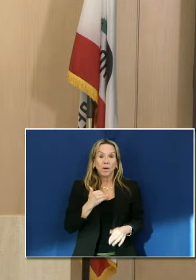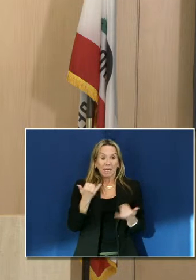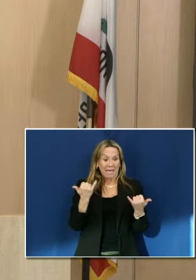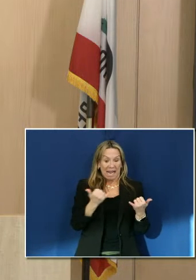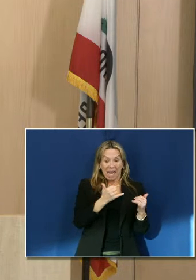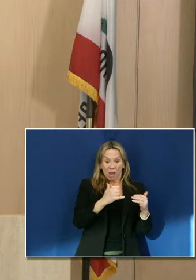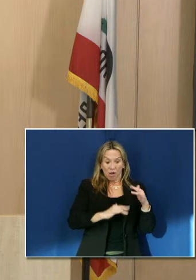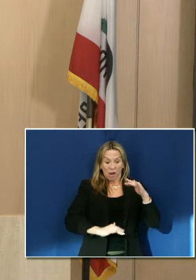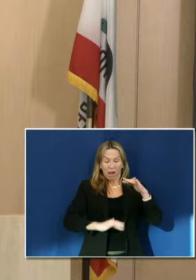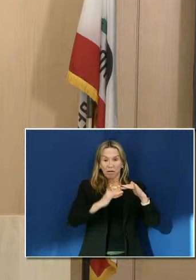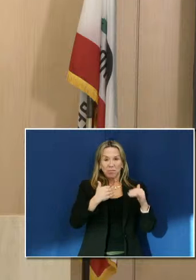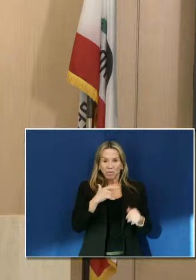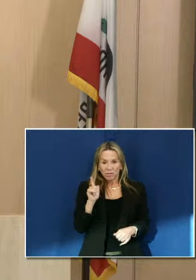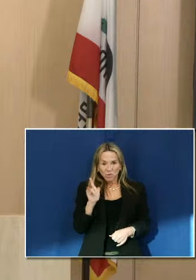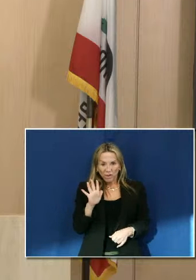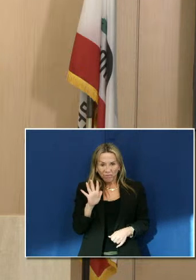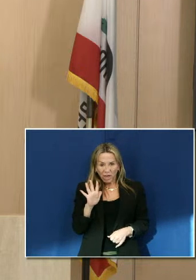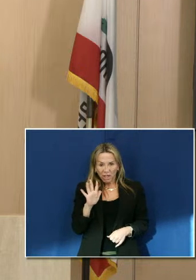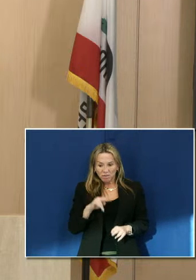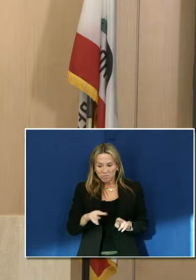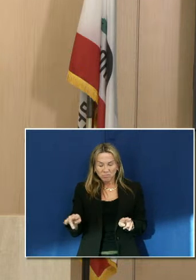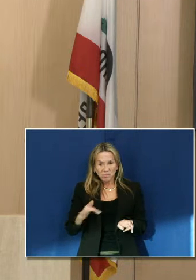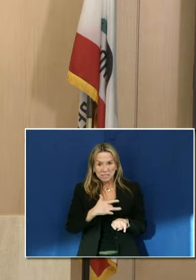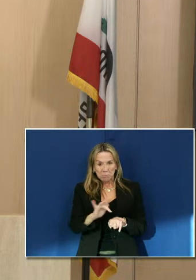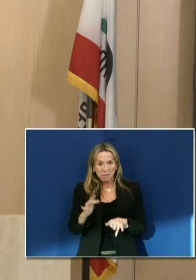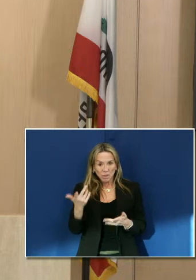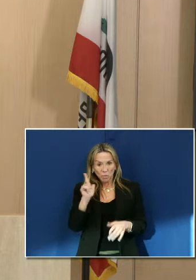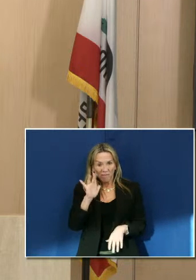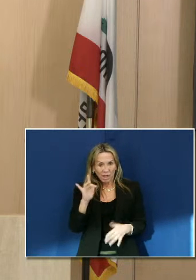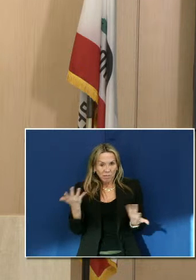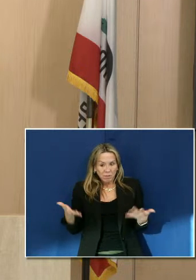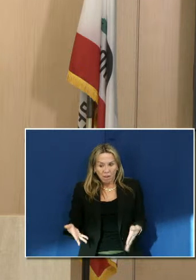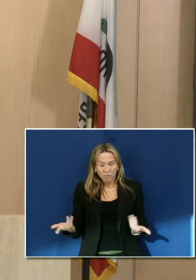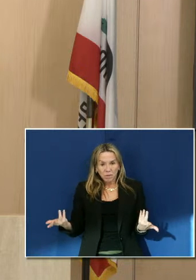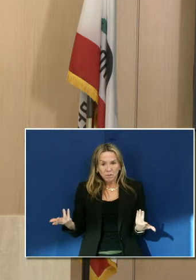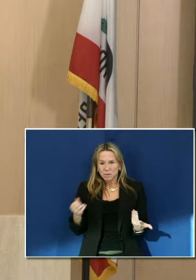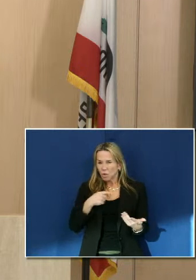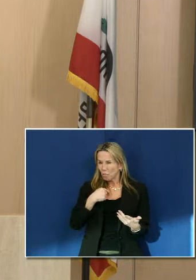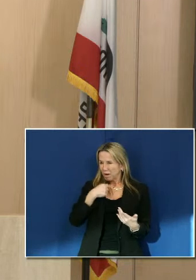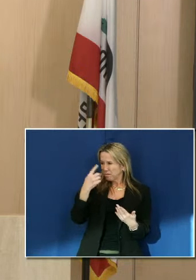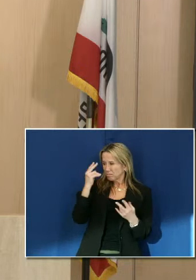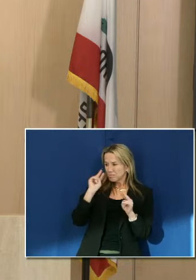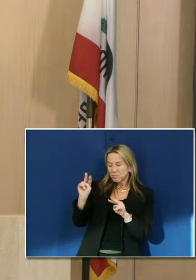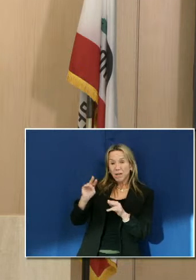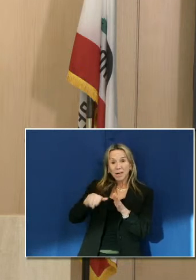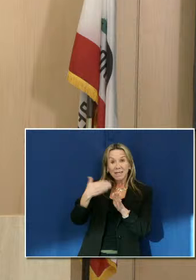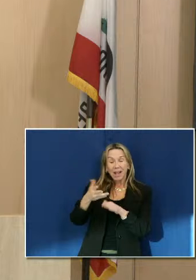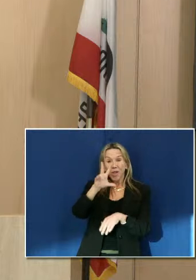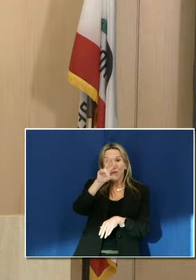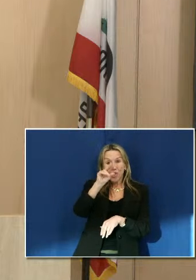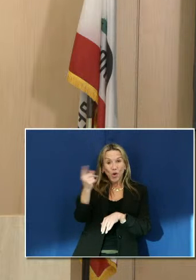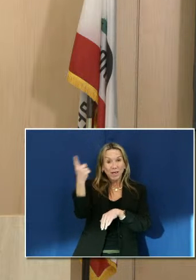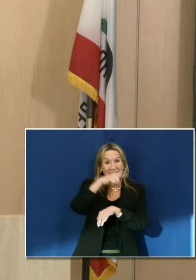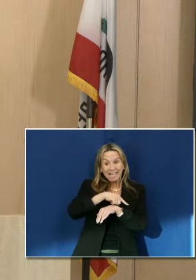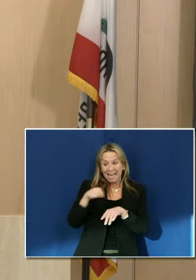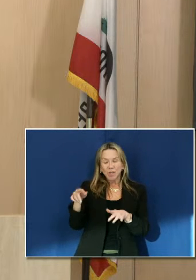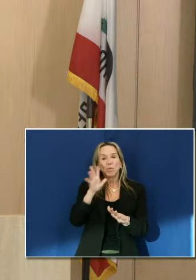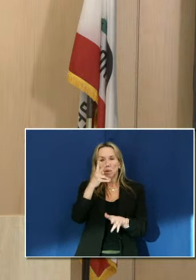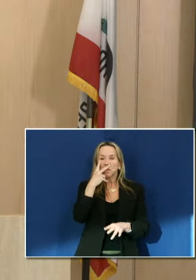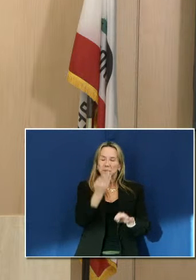left in the midst of what we believe over the next 30 days will be the most monumental surge of